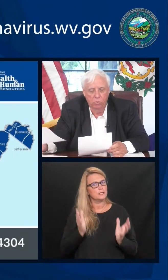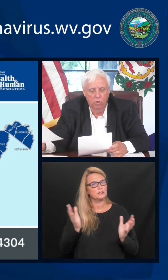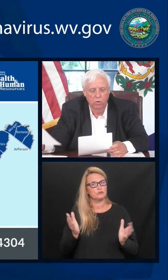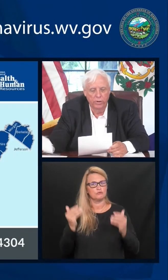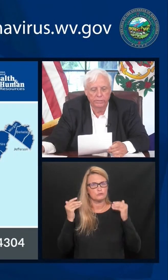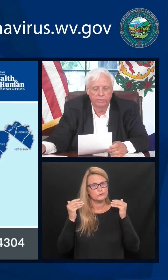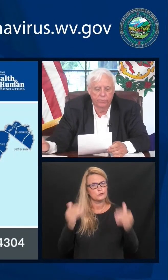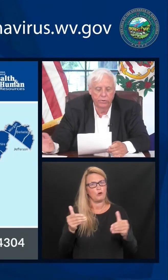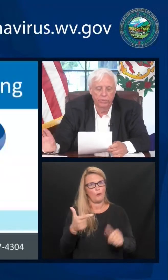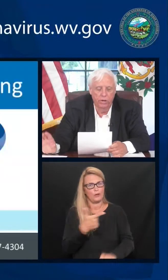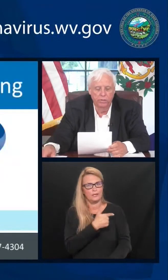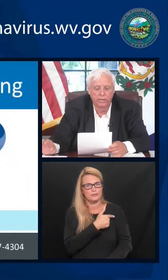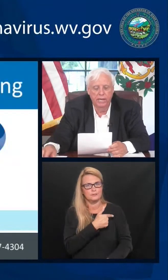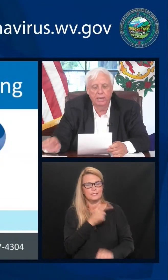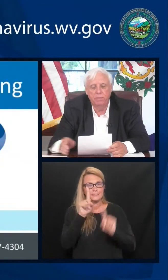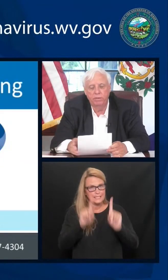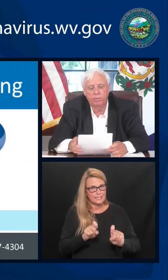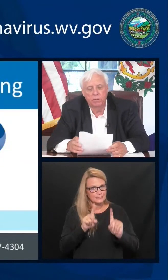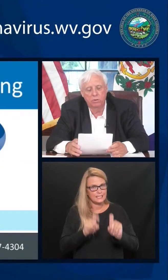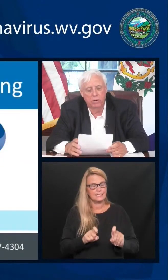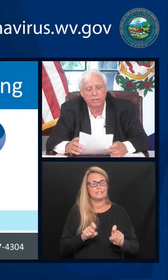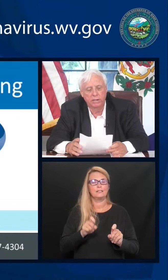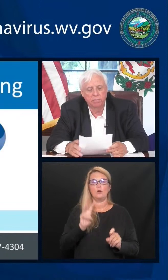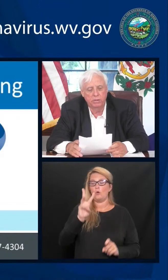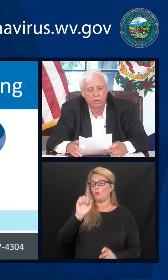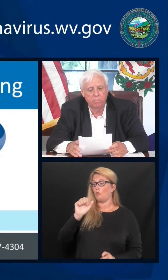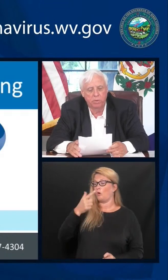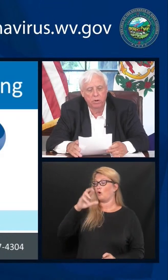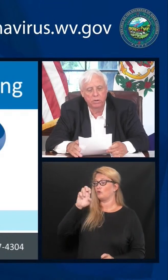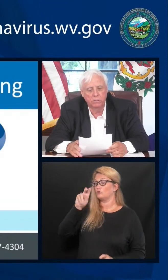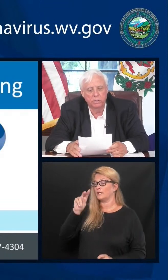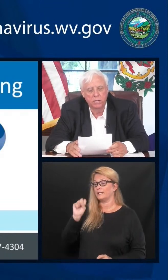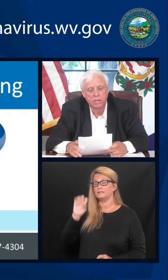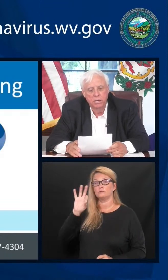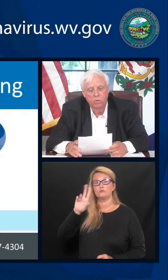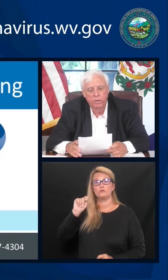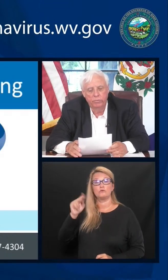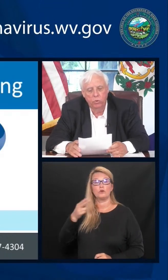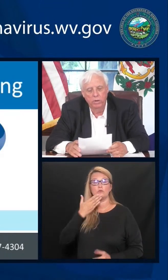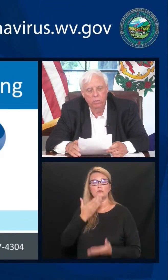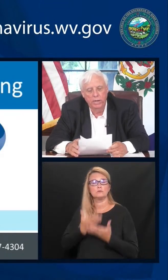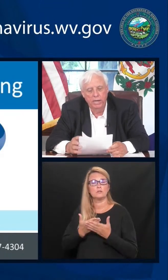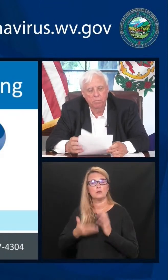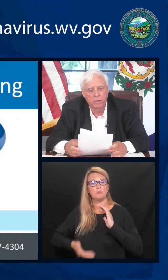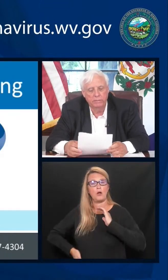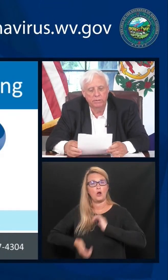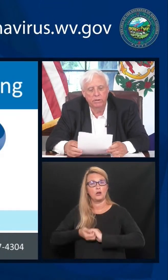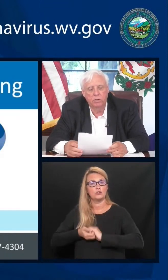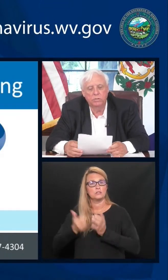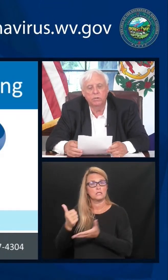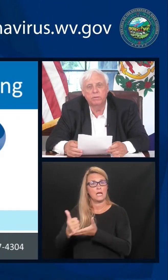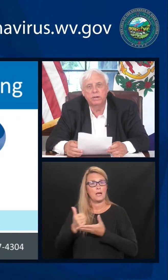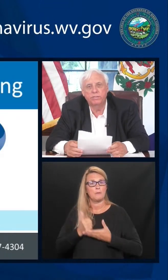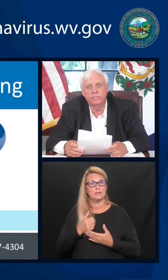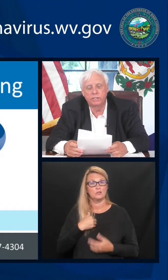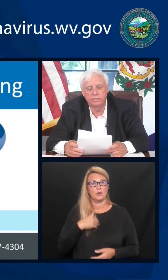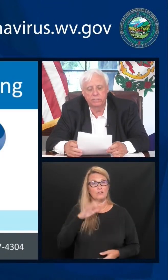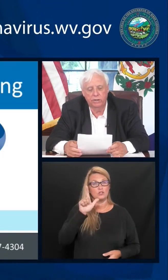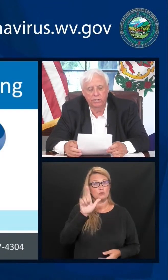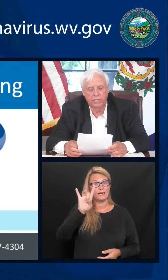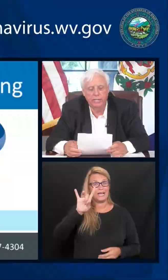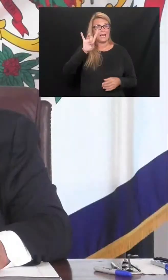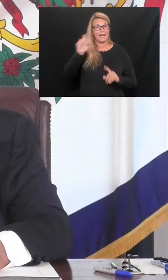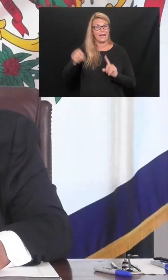thank Walgreens and Fruth all the time. They've done great. They've been great partners. We have 21 outbreaks in our long-term care